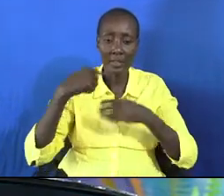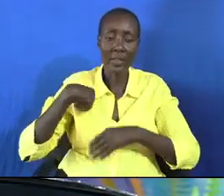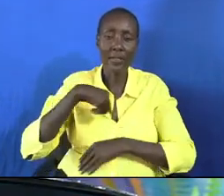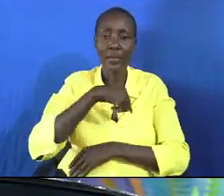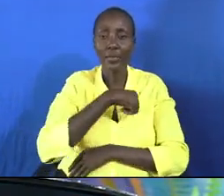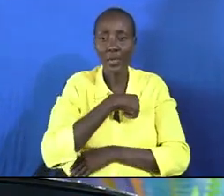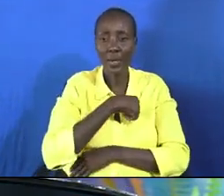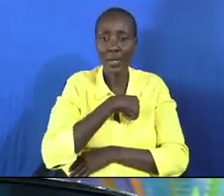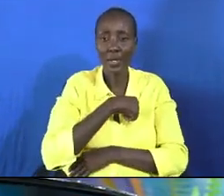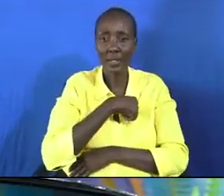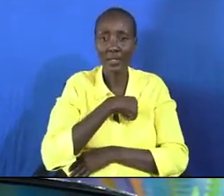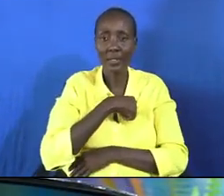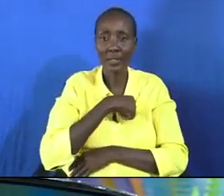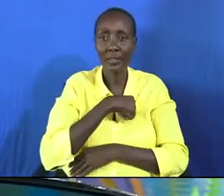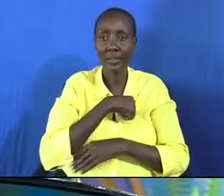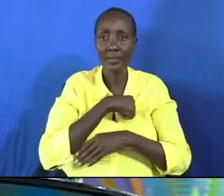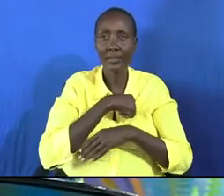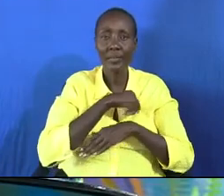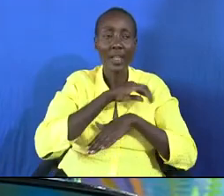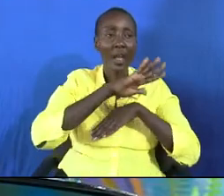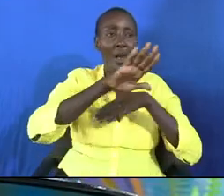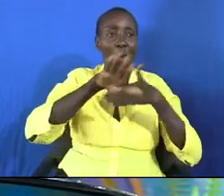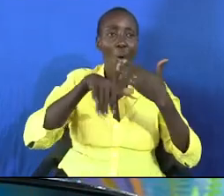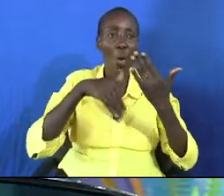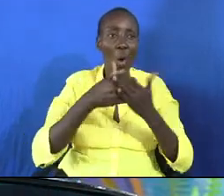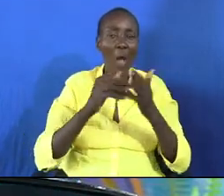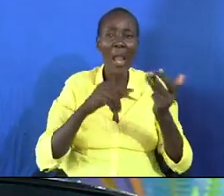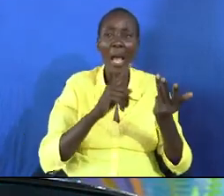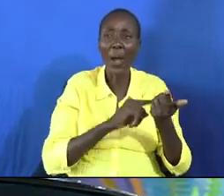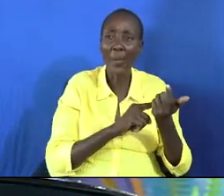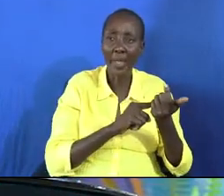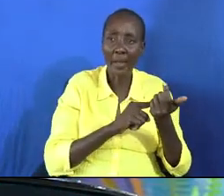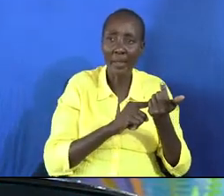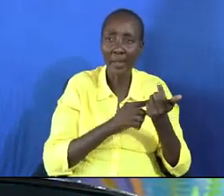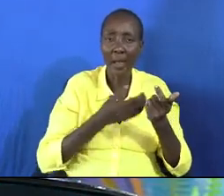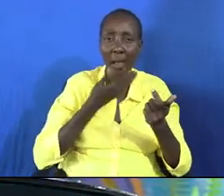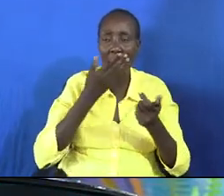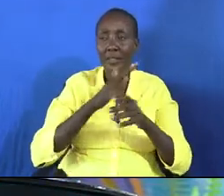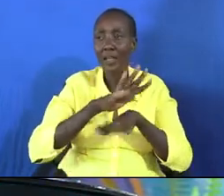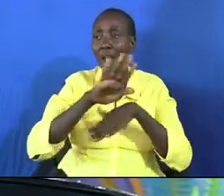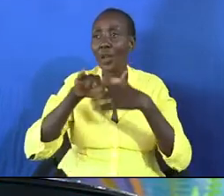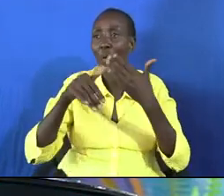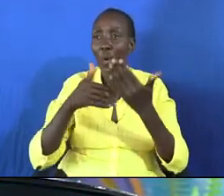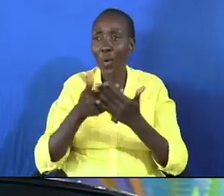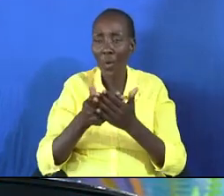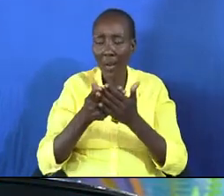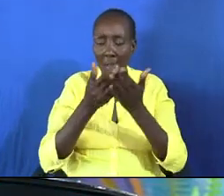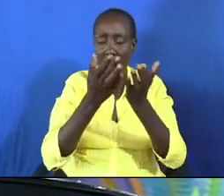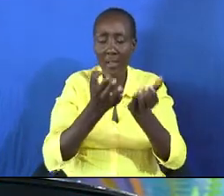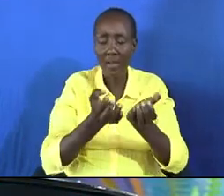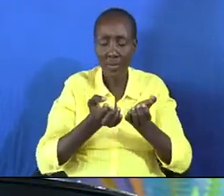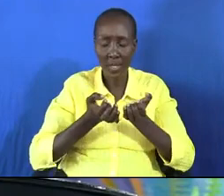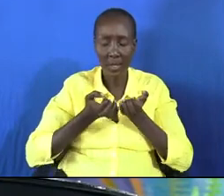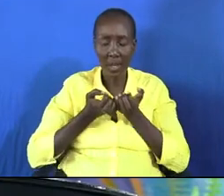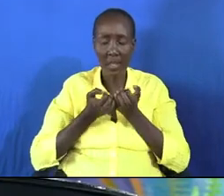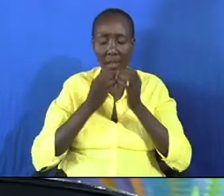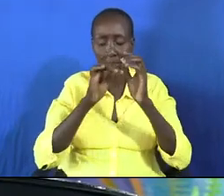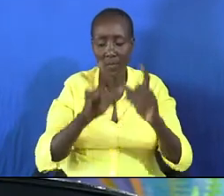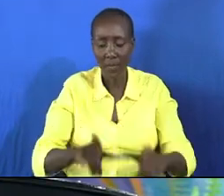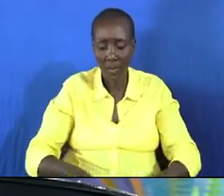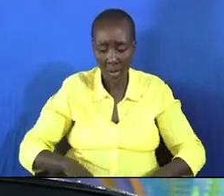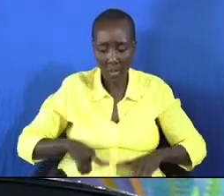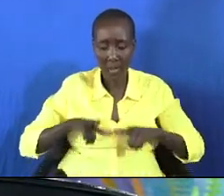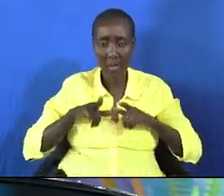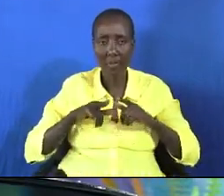to us all, how many things? All that we need for